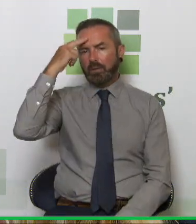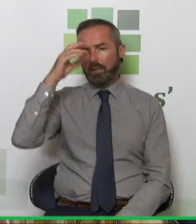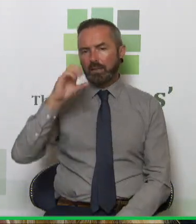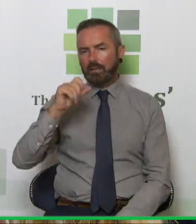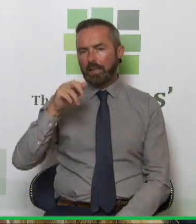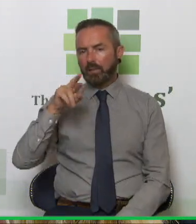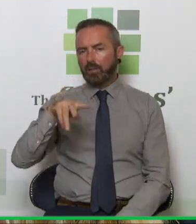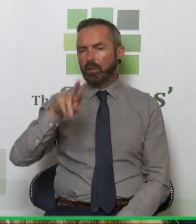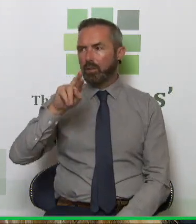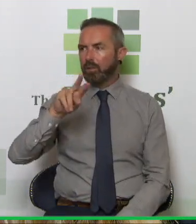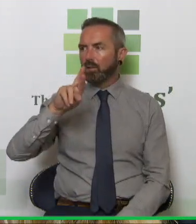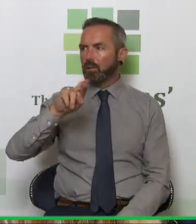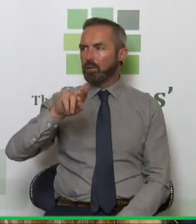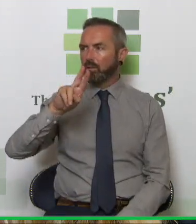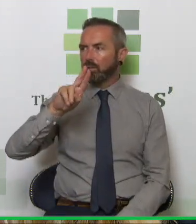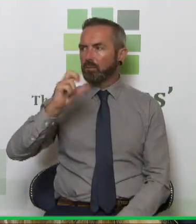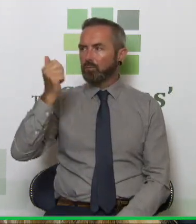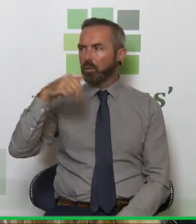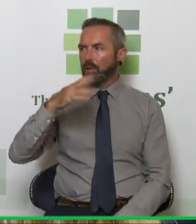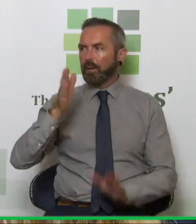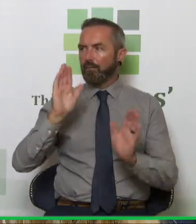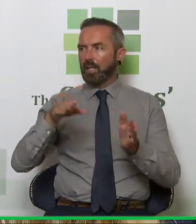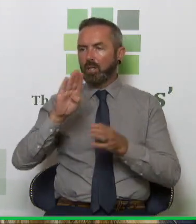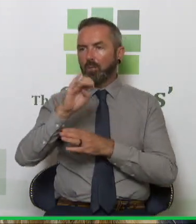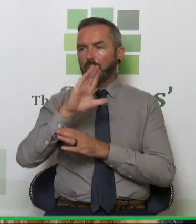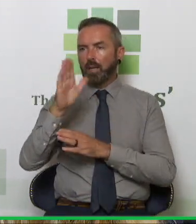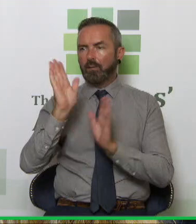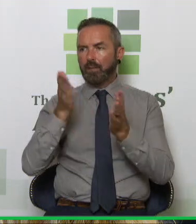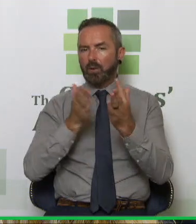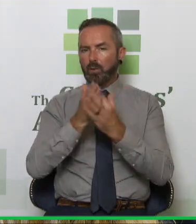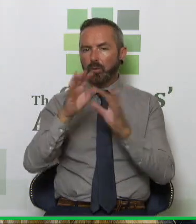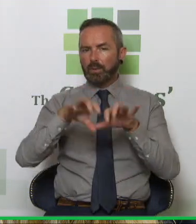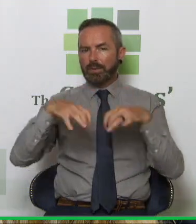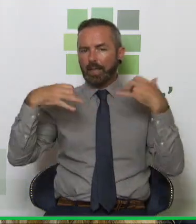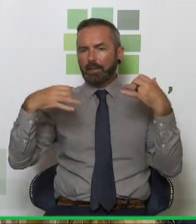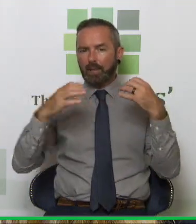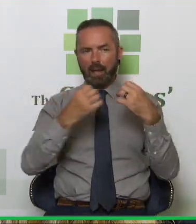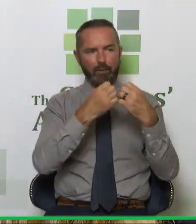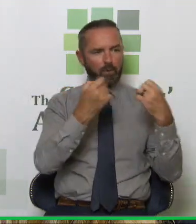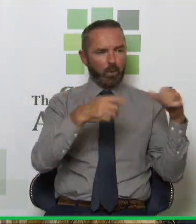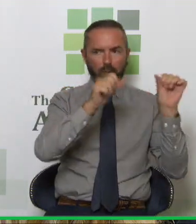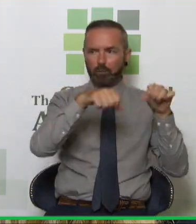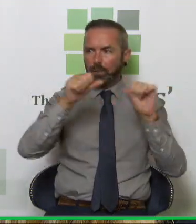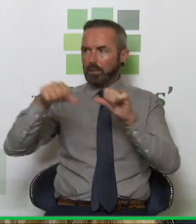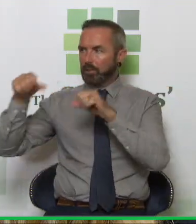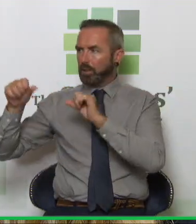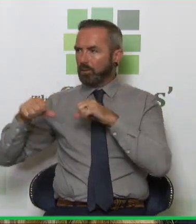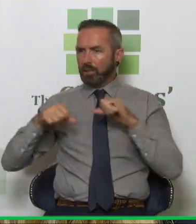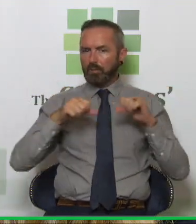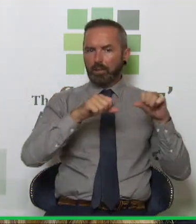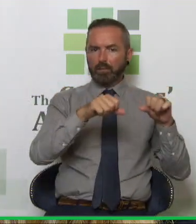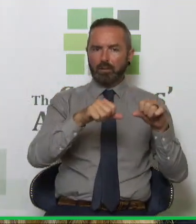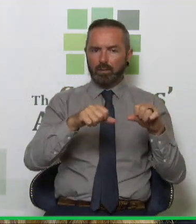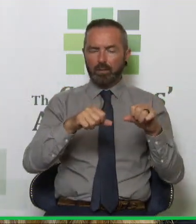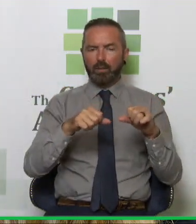Senator Ruan has a bill which has gone through the Senate. It has got all-party agreement, all-party consent, and it's to go through the